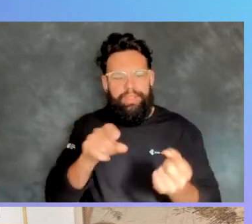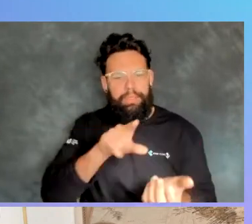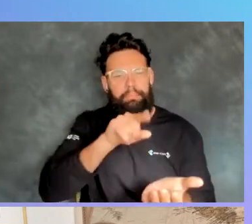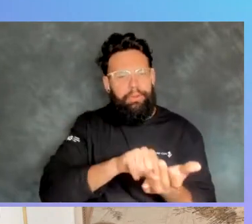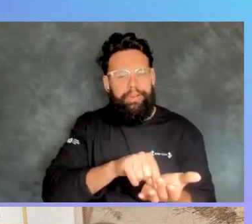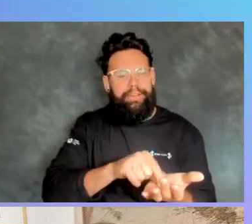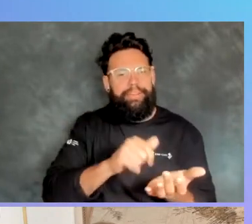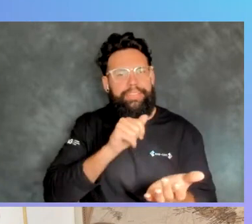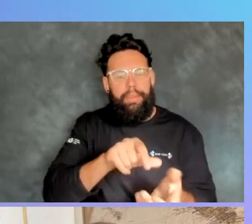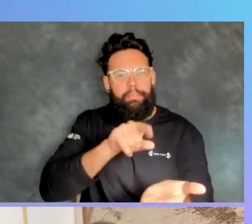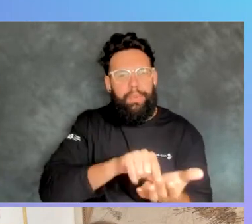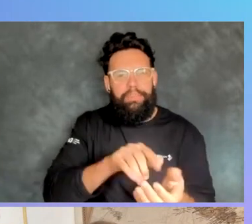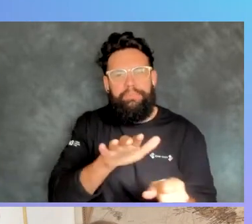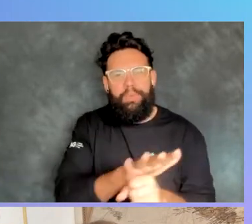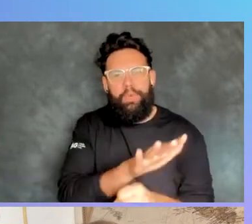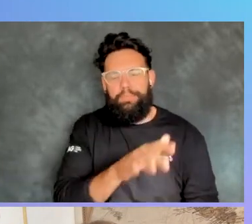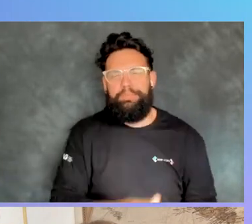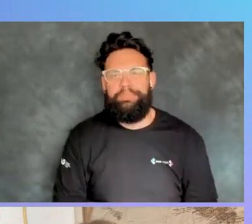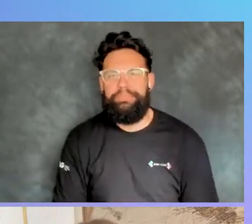through.